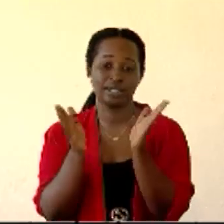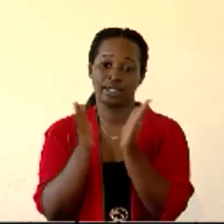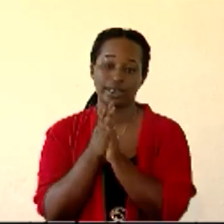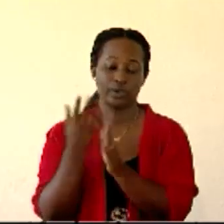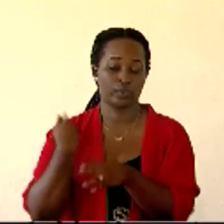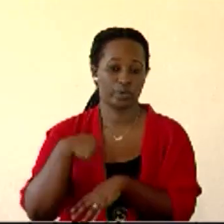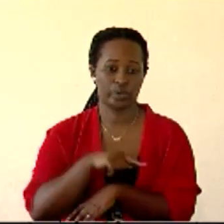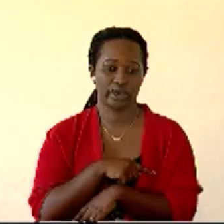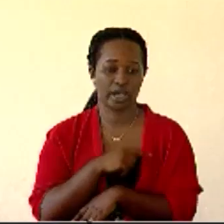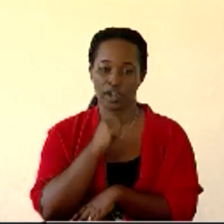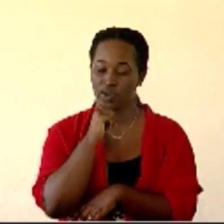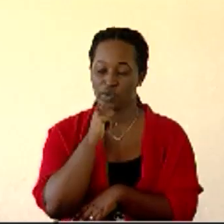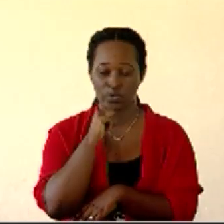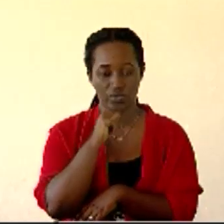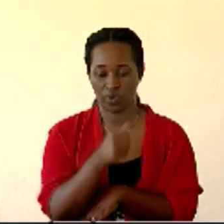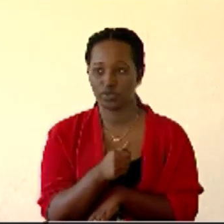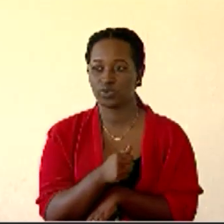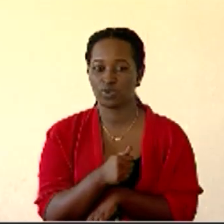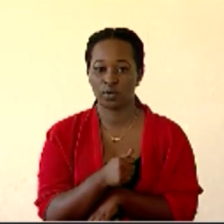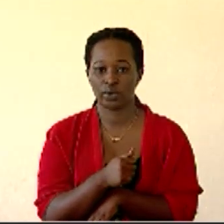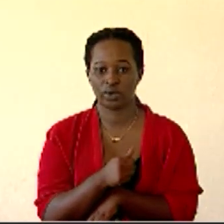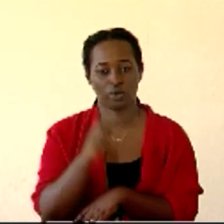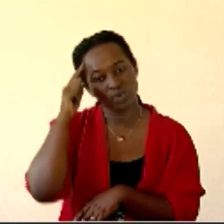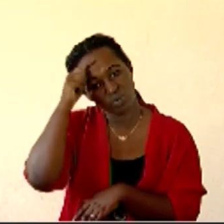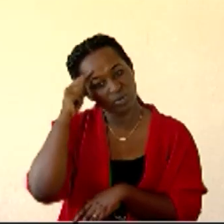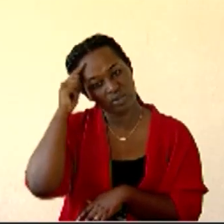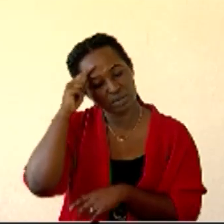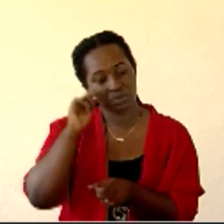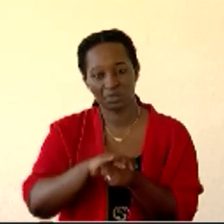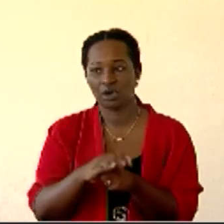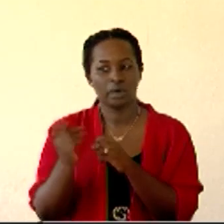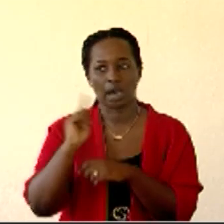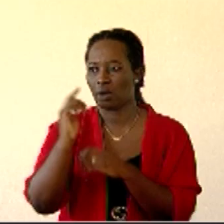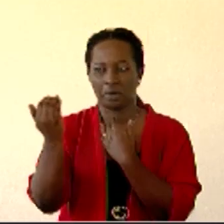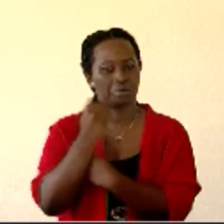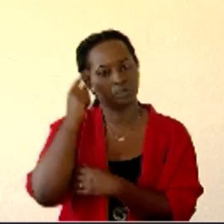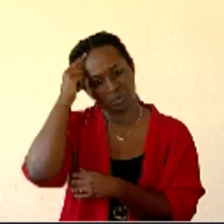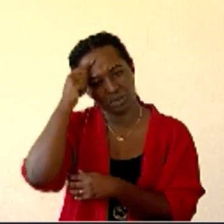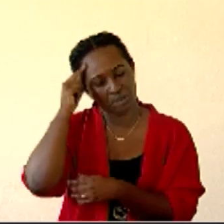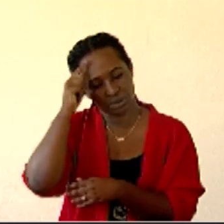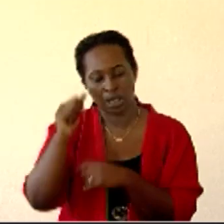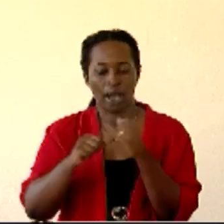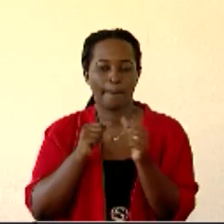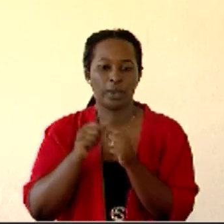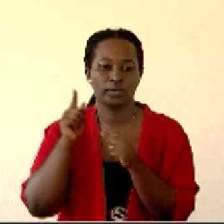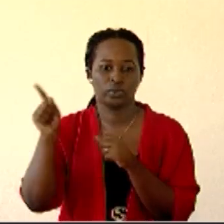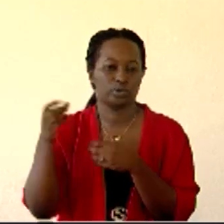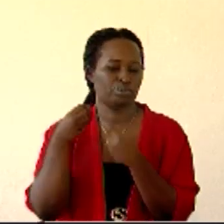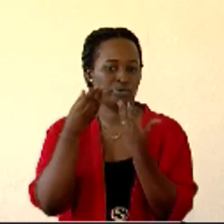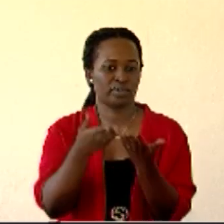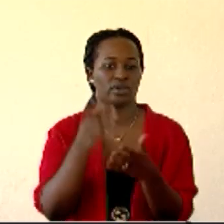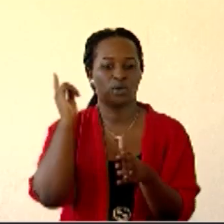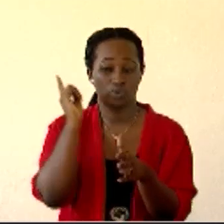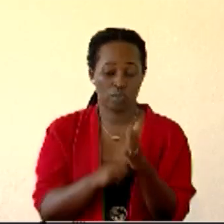are not even going to reason. They are not asking us to reason out those conversions. What we